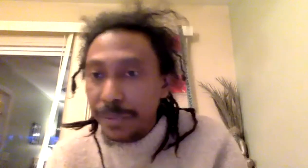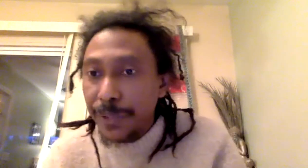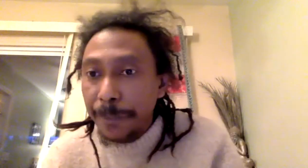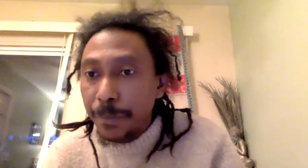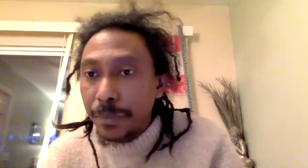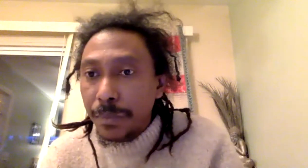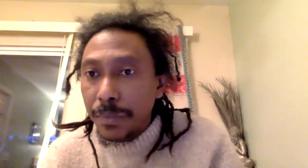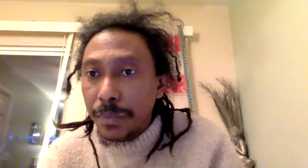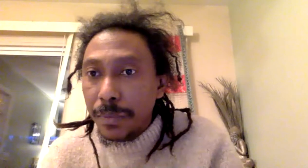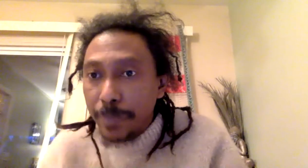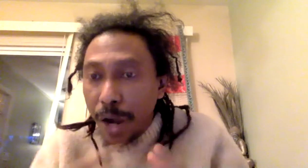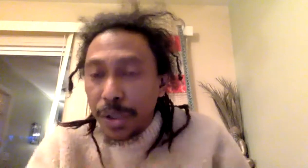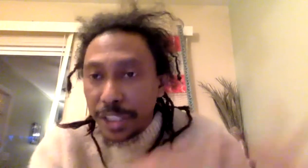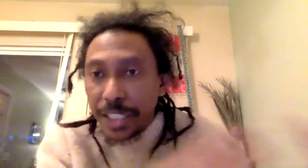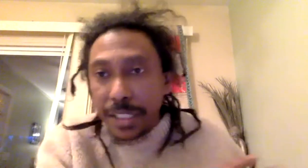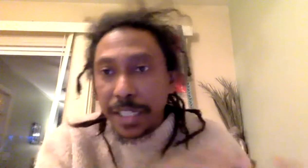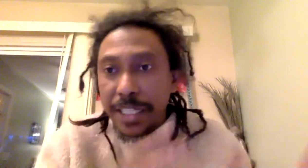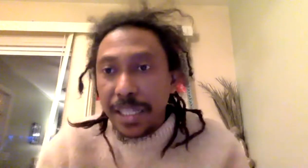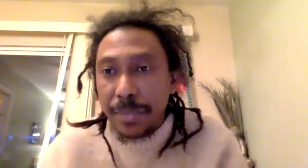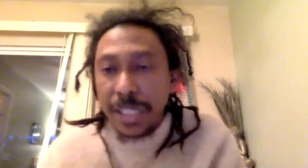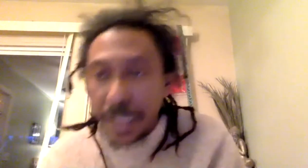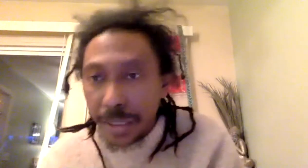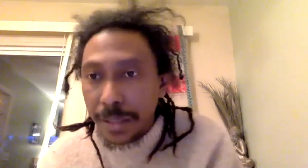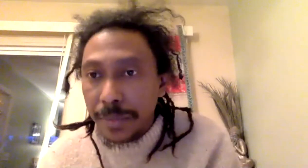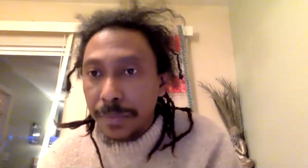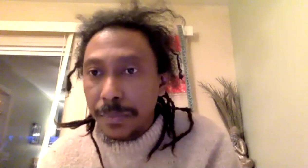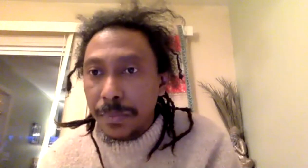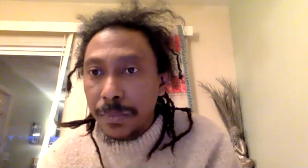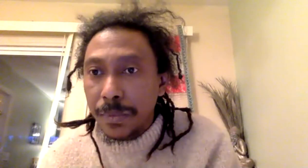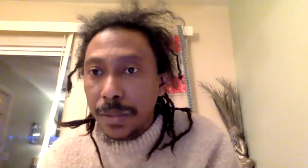belief, our ancestors send me here.